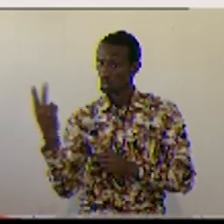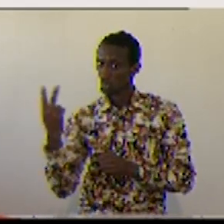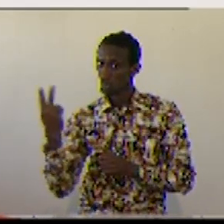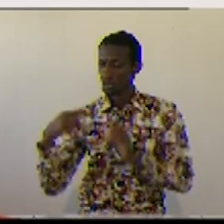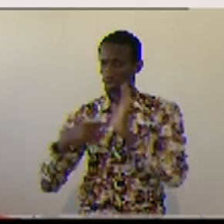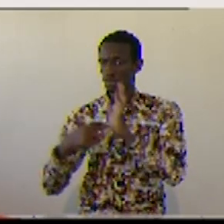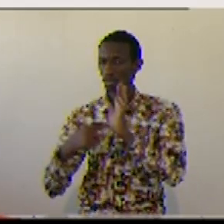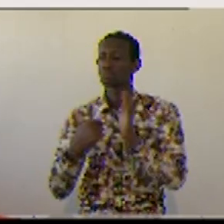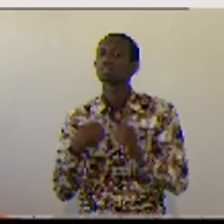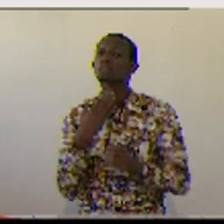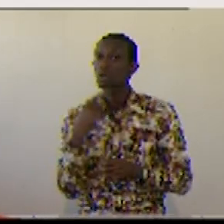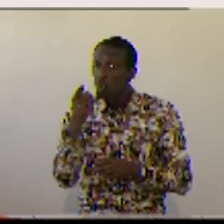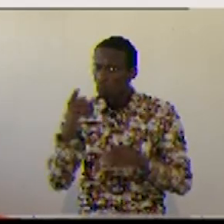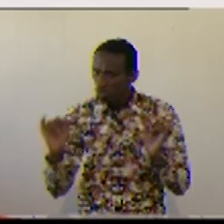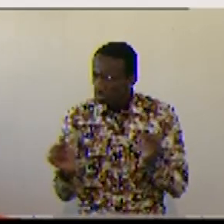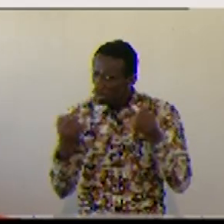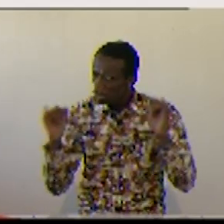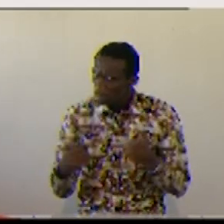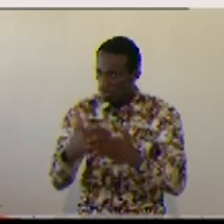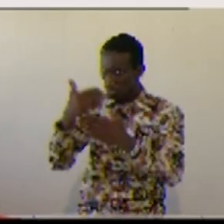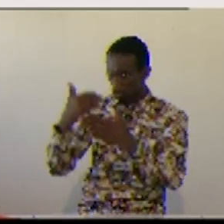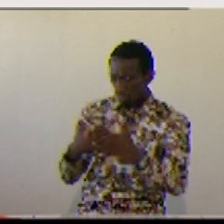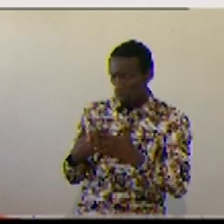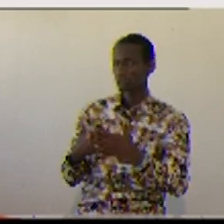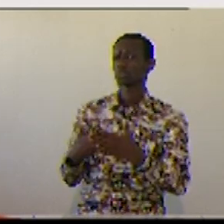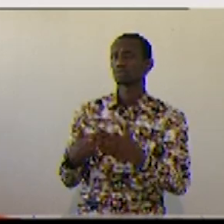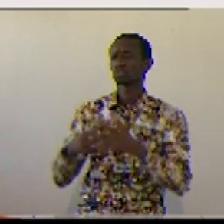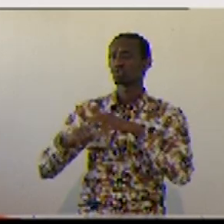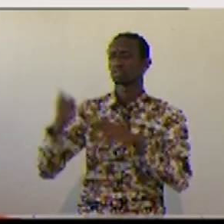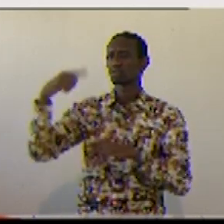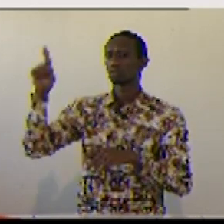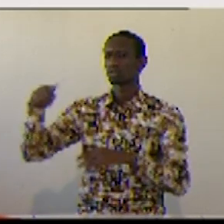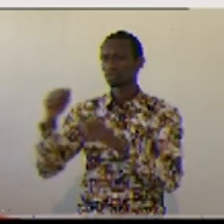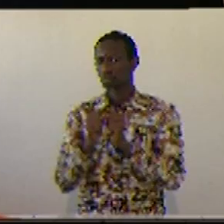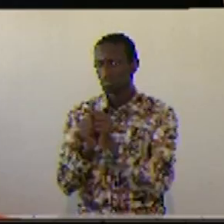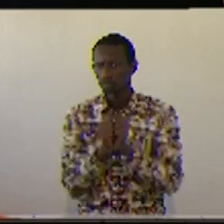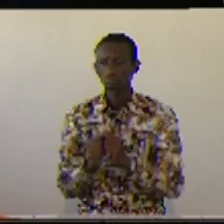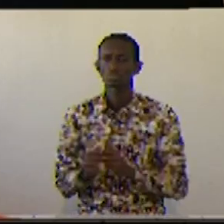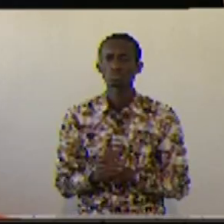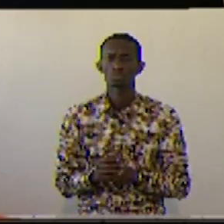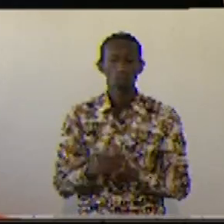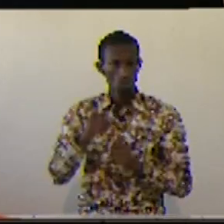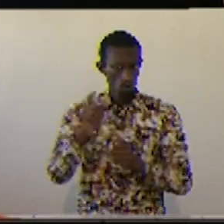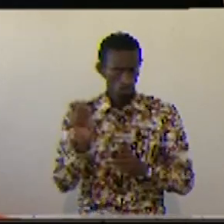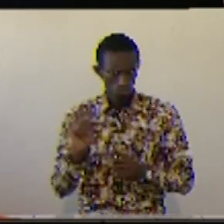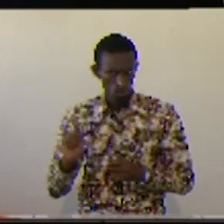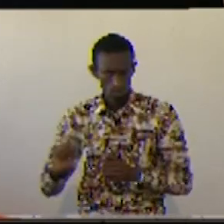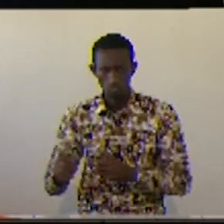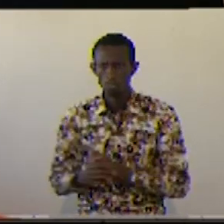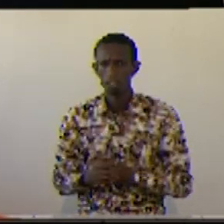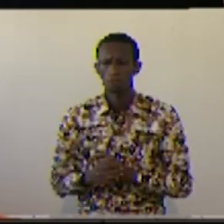them before we can correct them together. Write balanced equations, including state